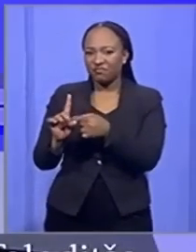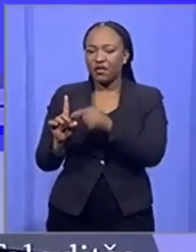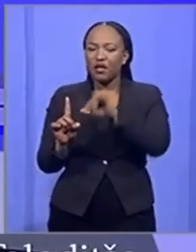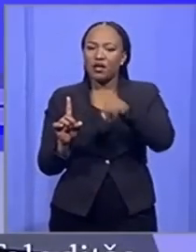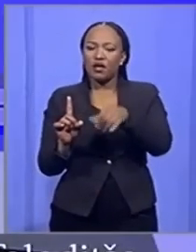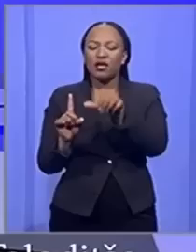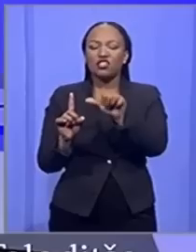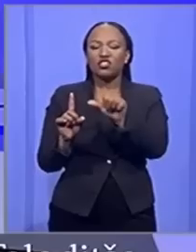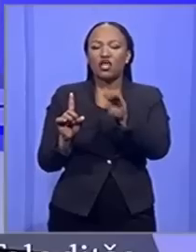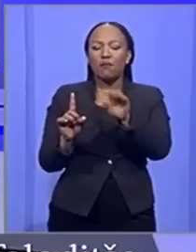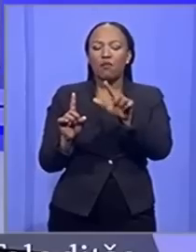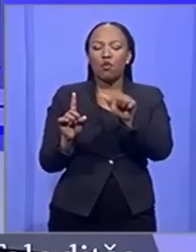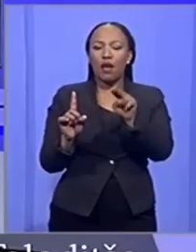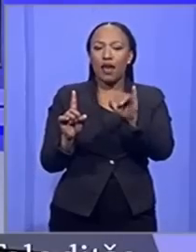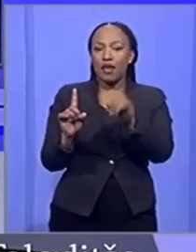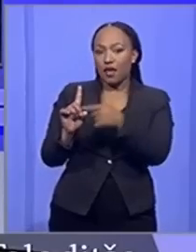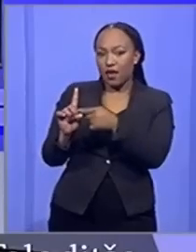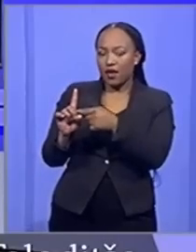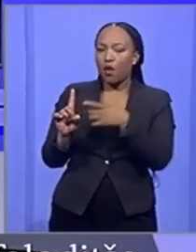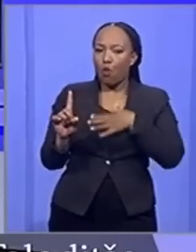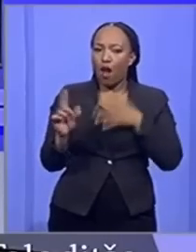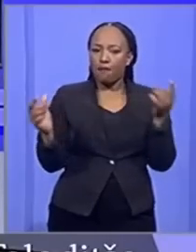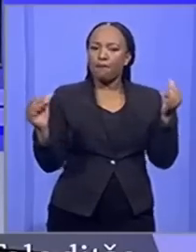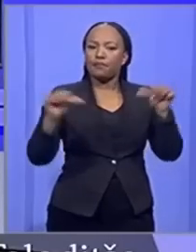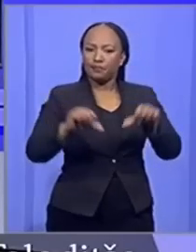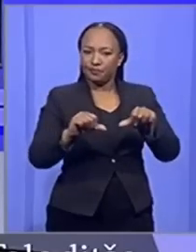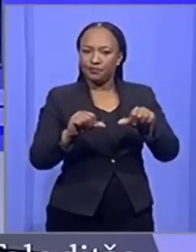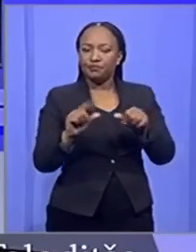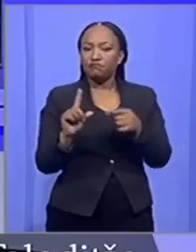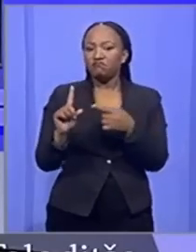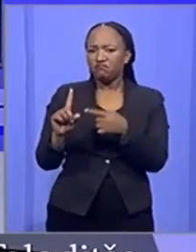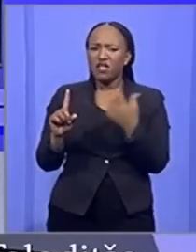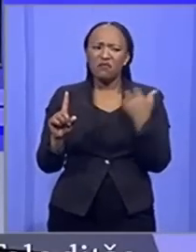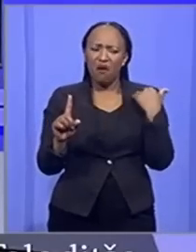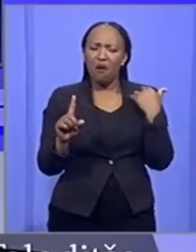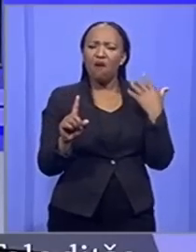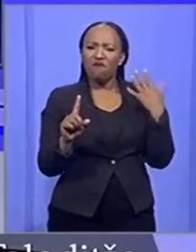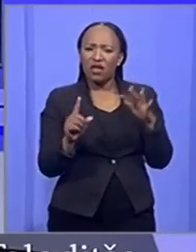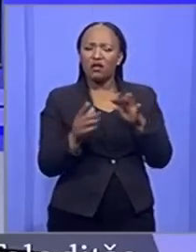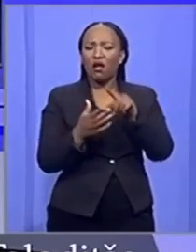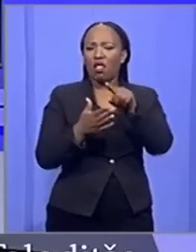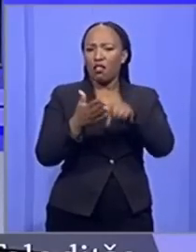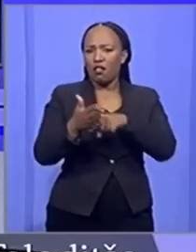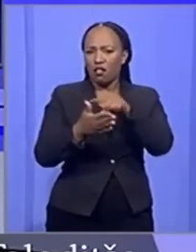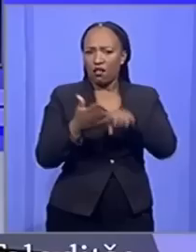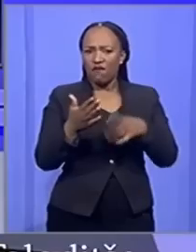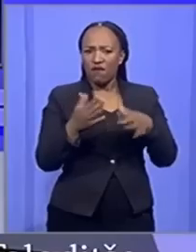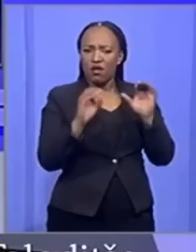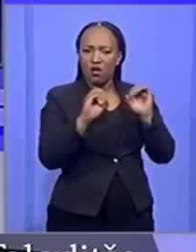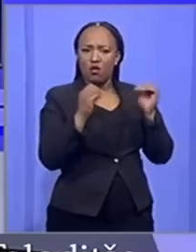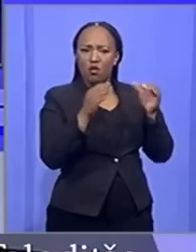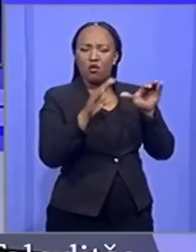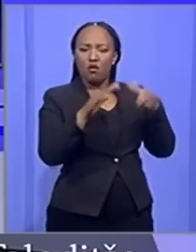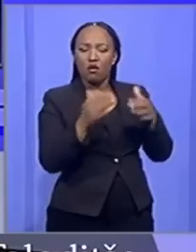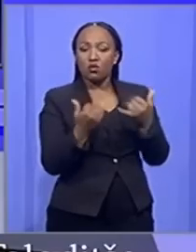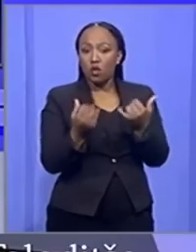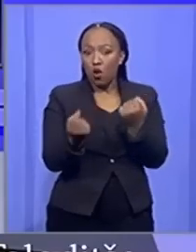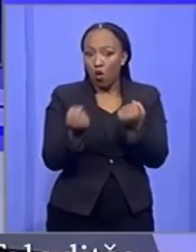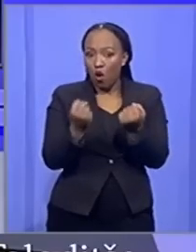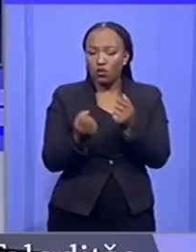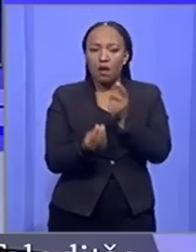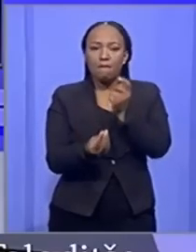bušetša bjalo ka moetapele wa mokgatlo woo yo a sa tšo go hlongwa. Kgorotsheko yeo e kgethilego e file kahlolo fao e phaetšego ka thoko kgopelo